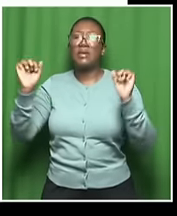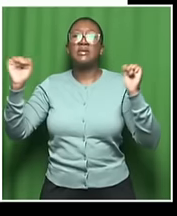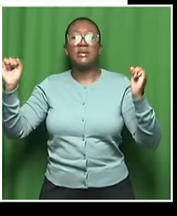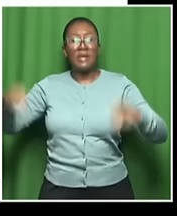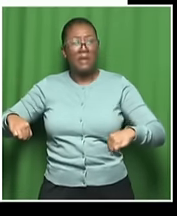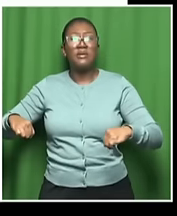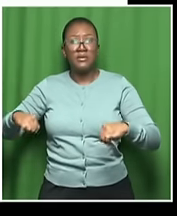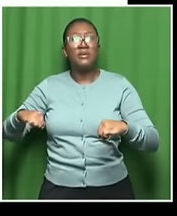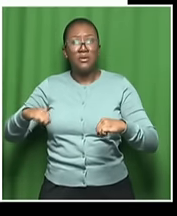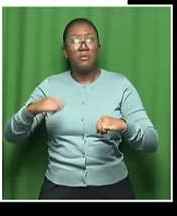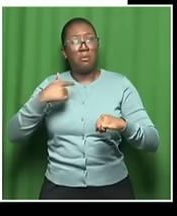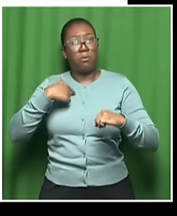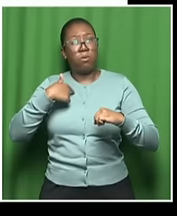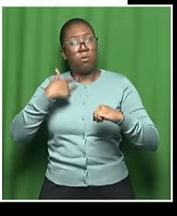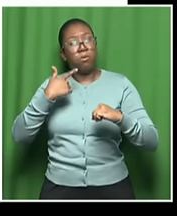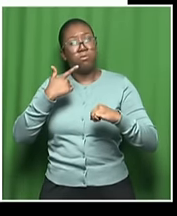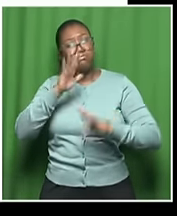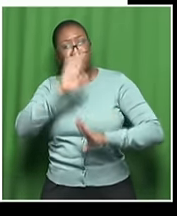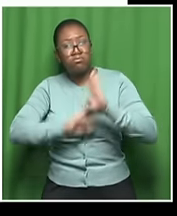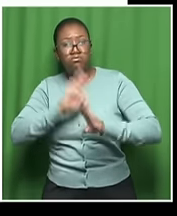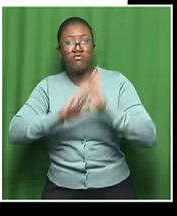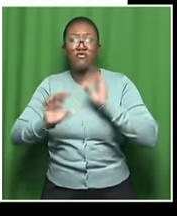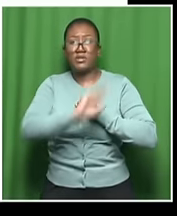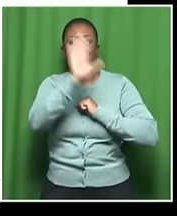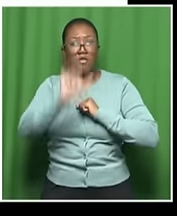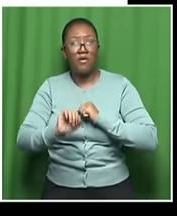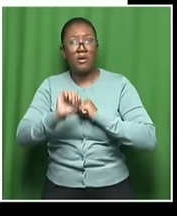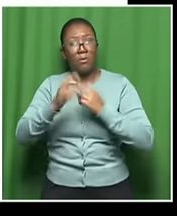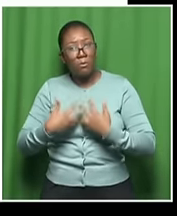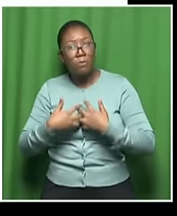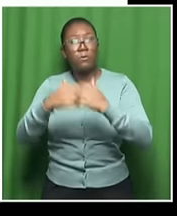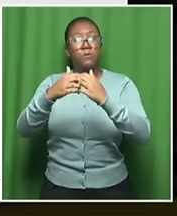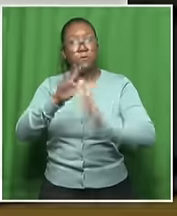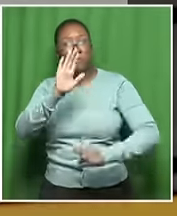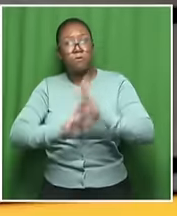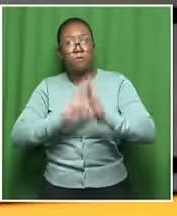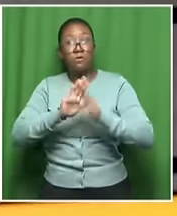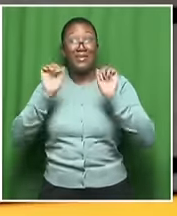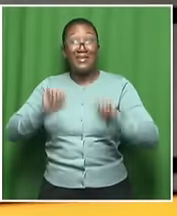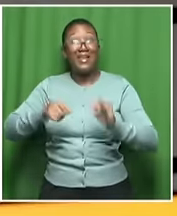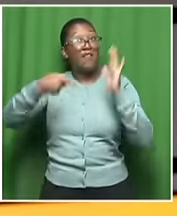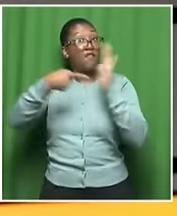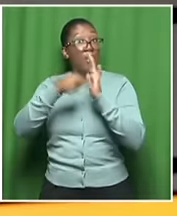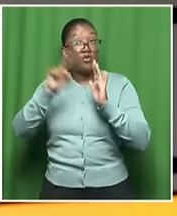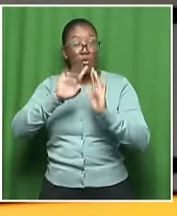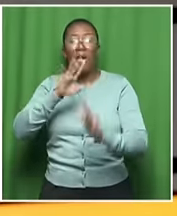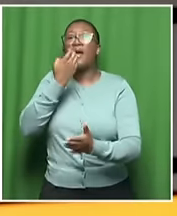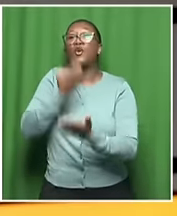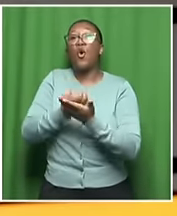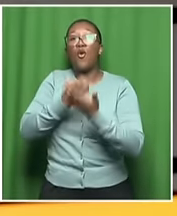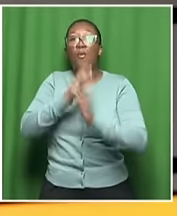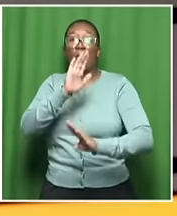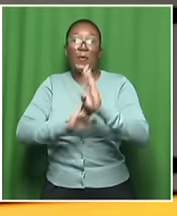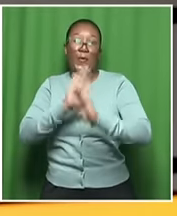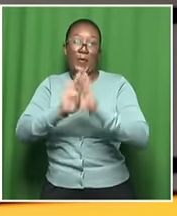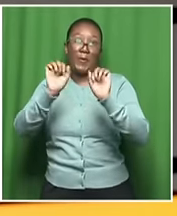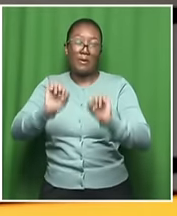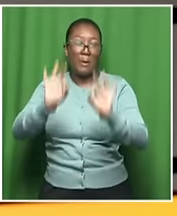a better South Africa. And part of that is rebuilding the economy so that we can create jobs.